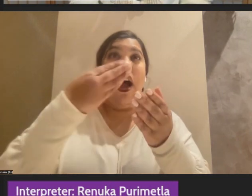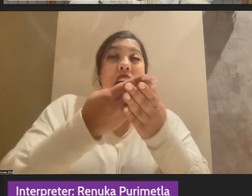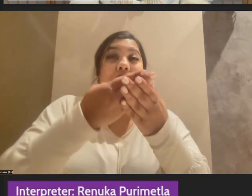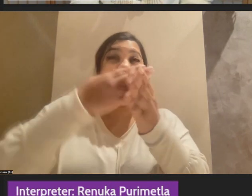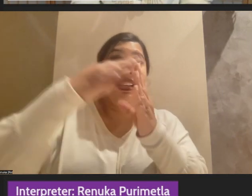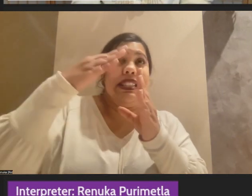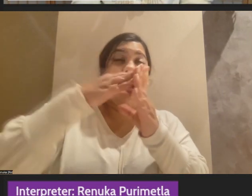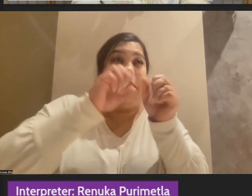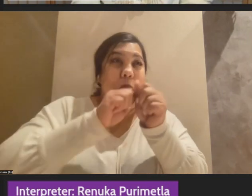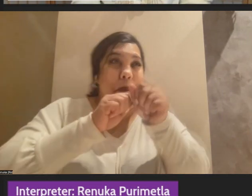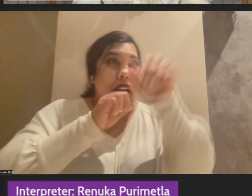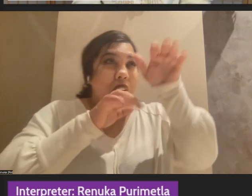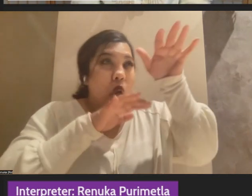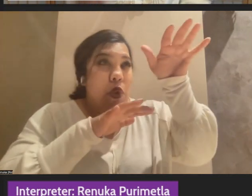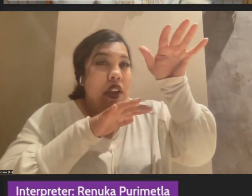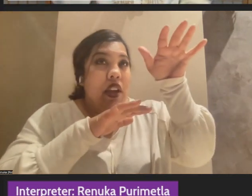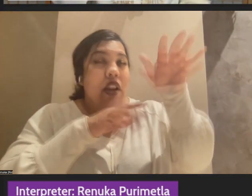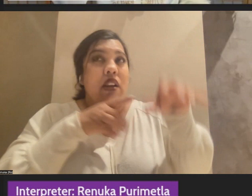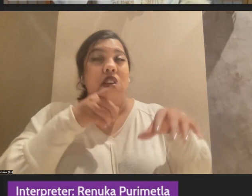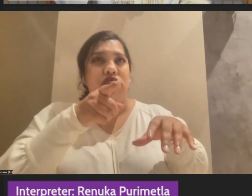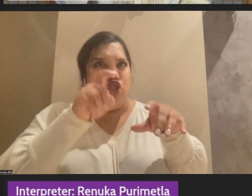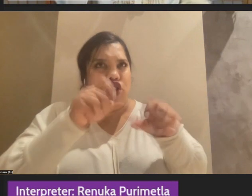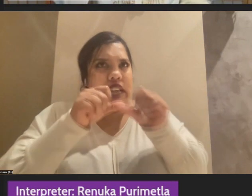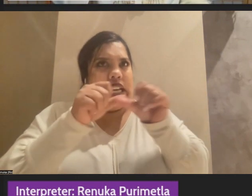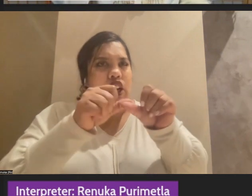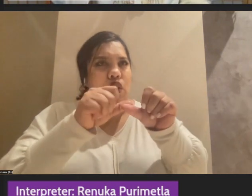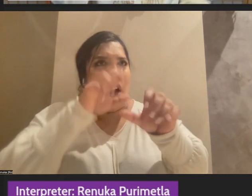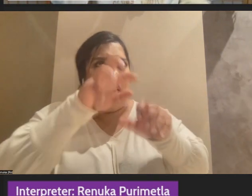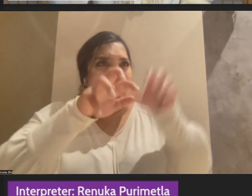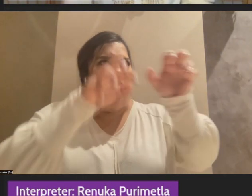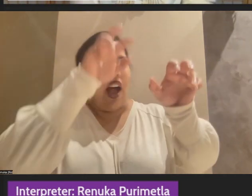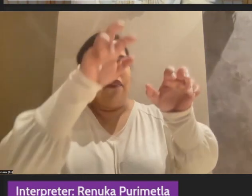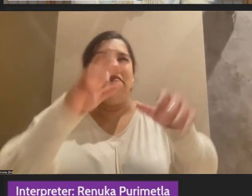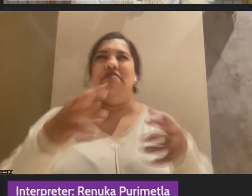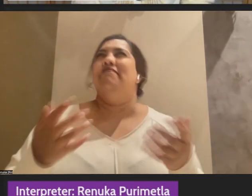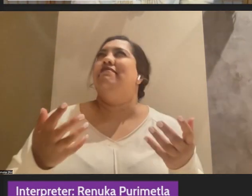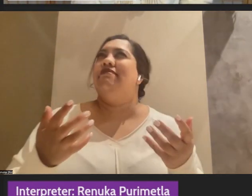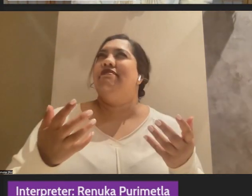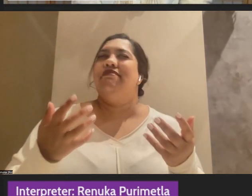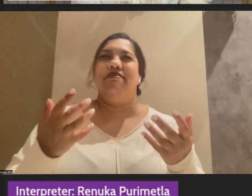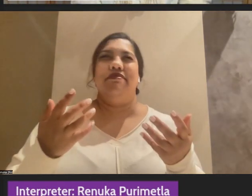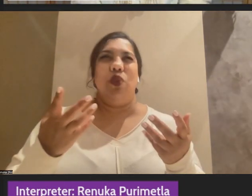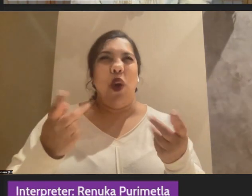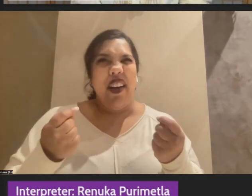Wait a minute. If I'm at the top of the mountain, there's only space and sky. Keep climbing.